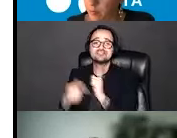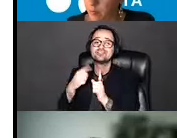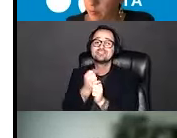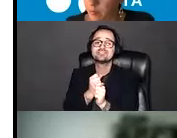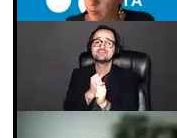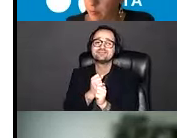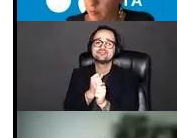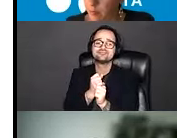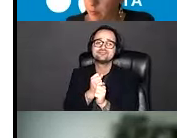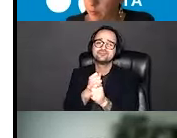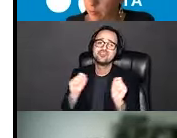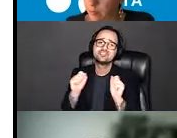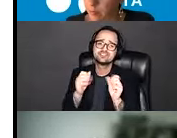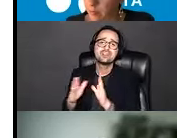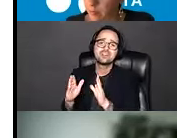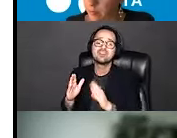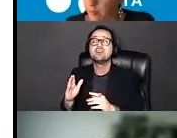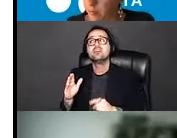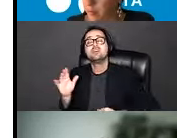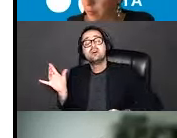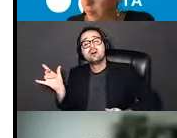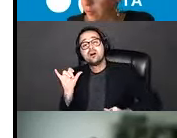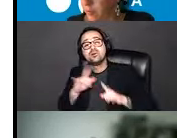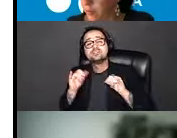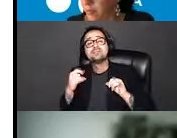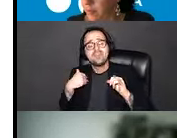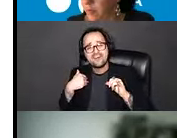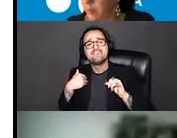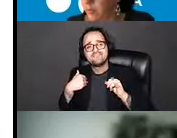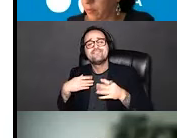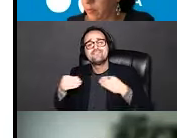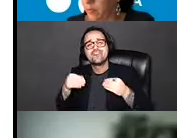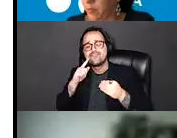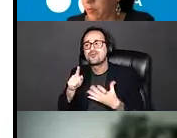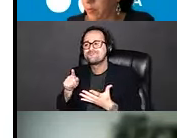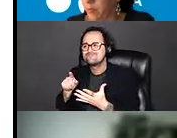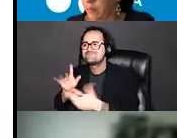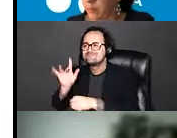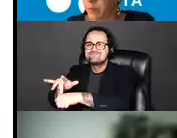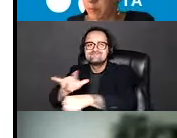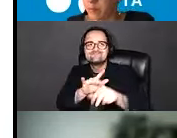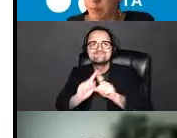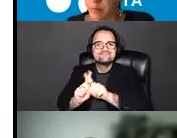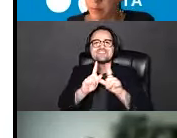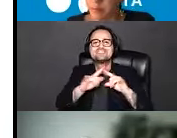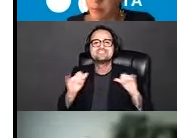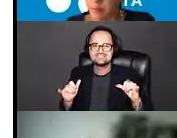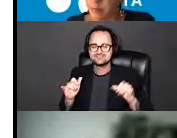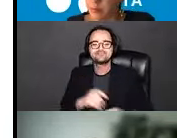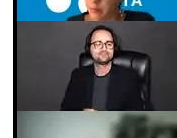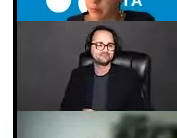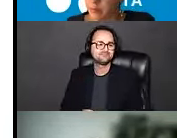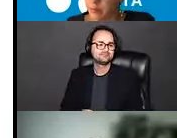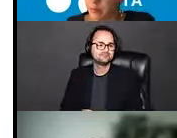so much more flexibility to work across systems than is typical. So this is